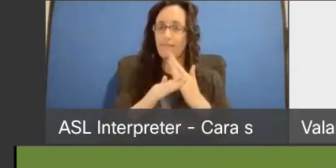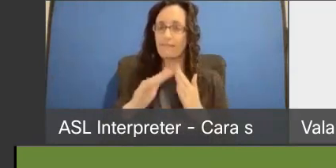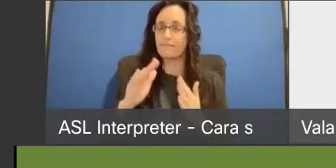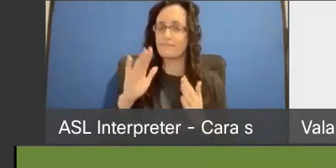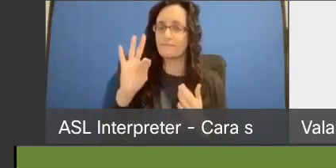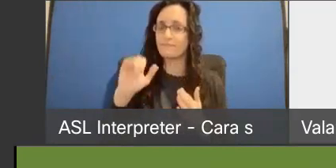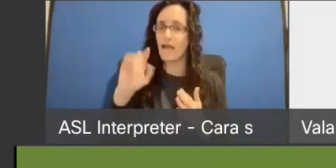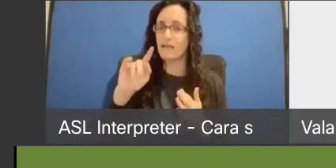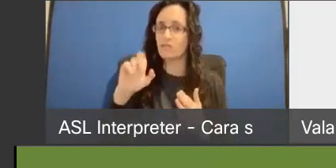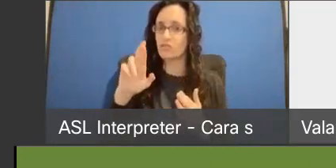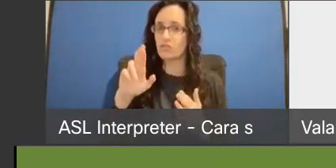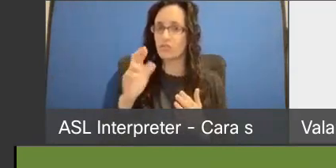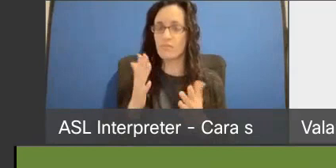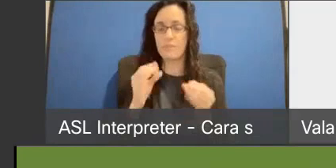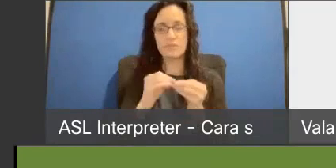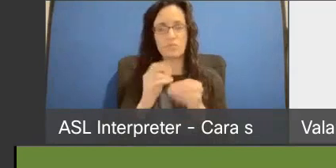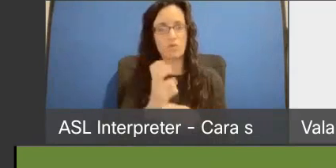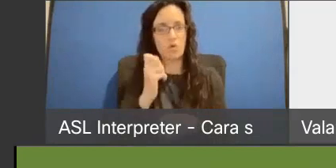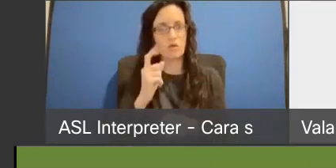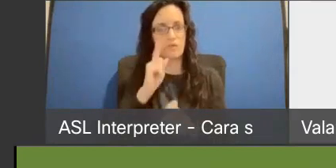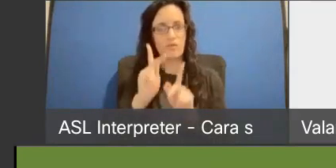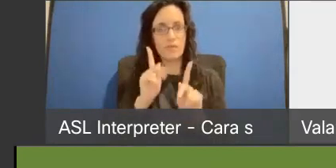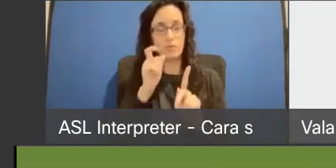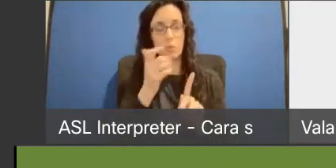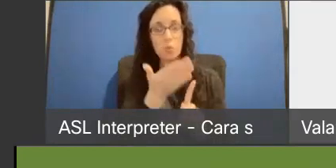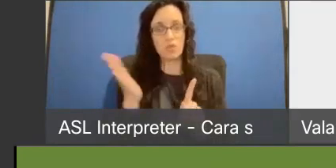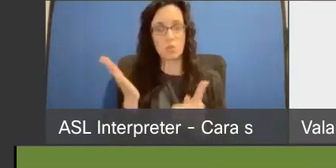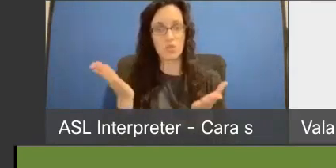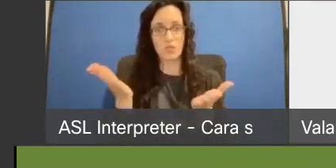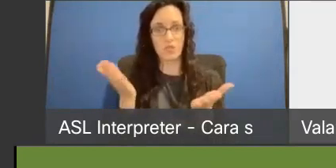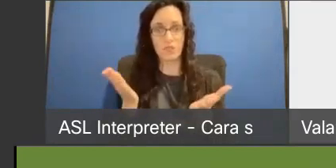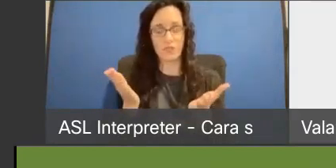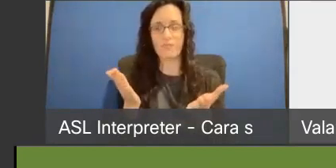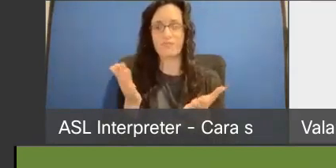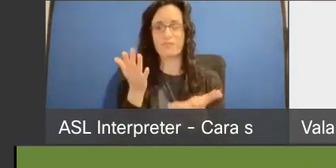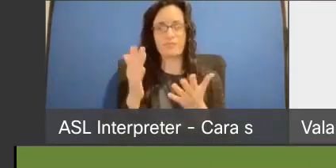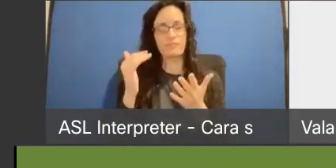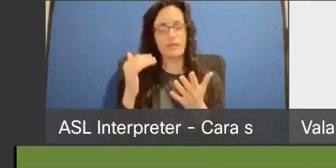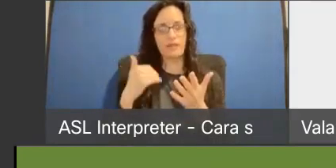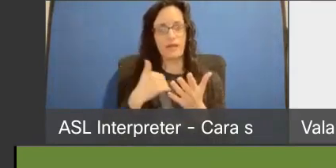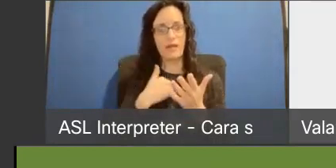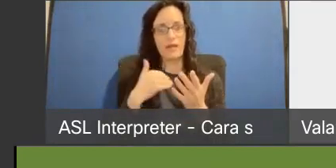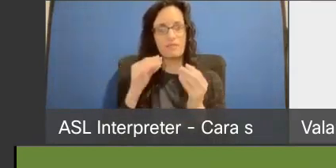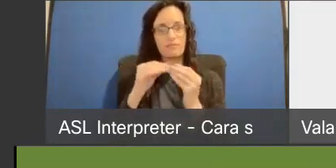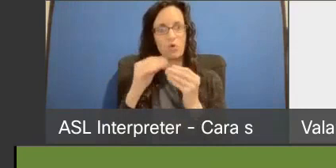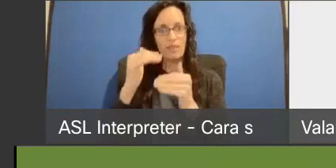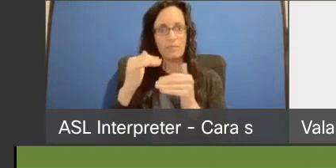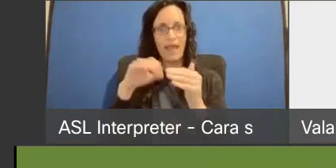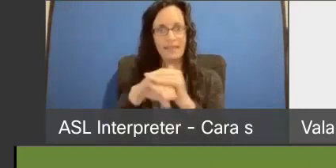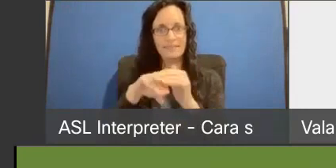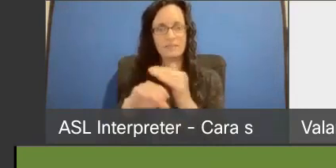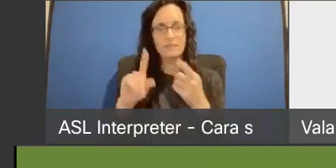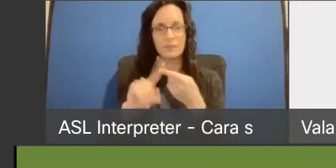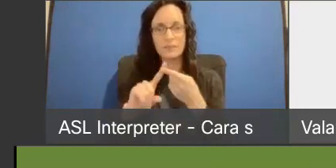of the folks that you all serve to have access to these lethal means. I mean, depends on the